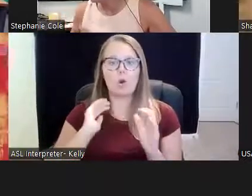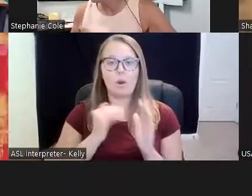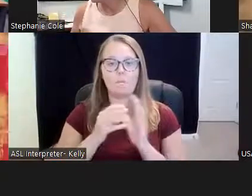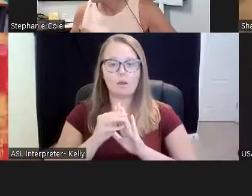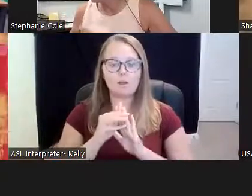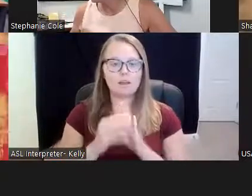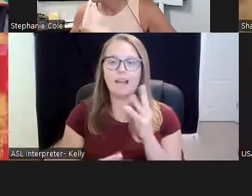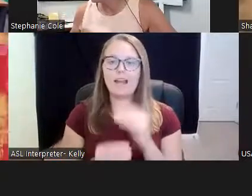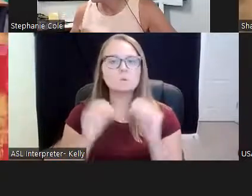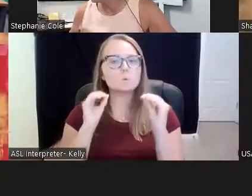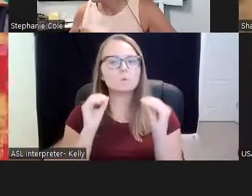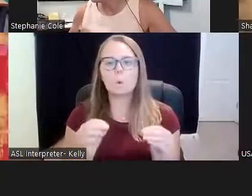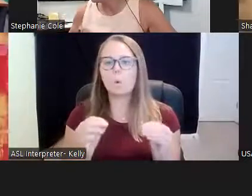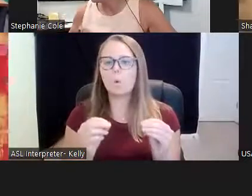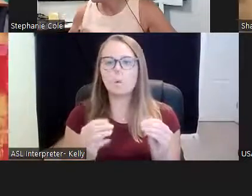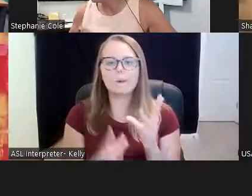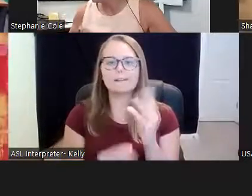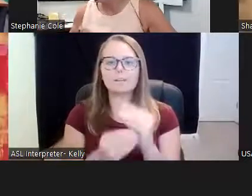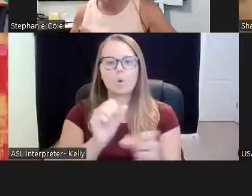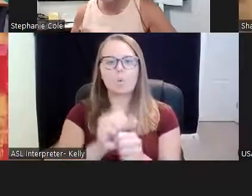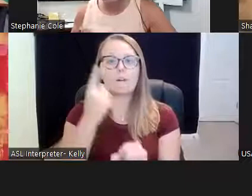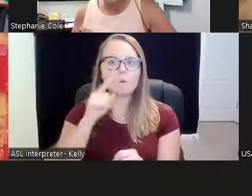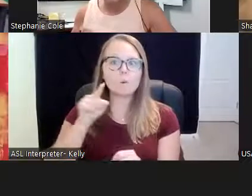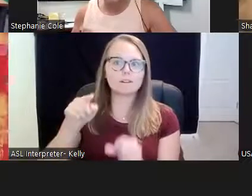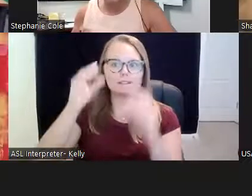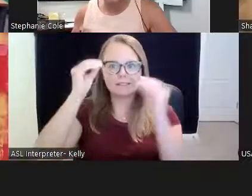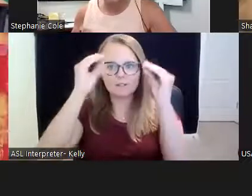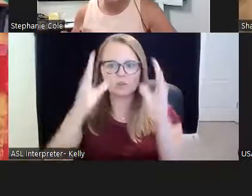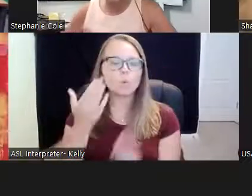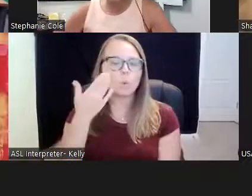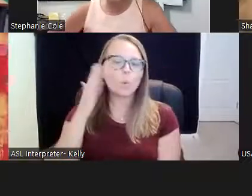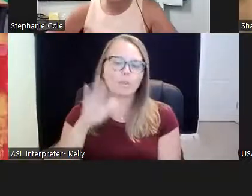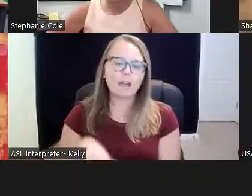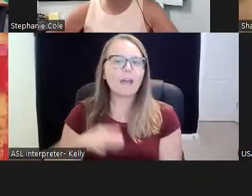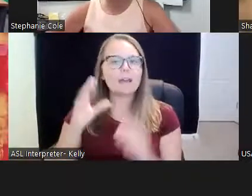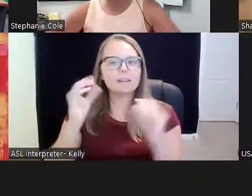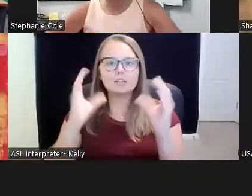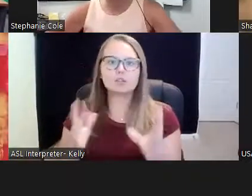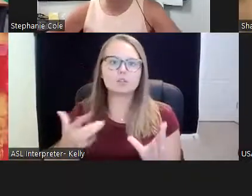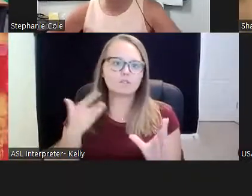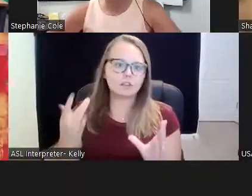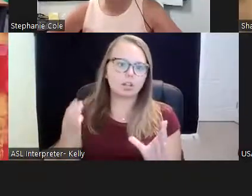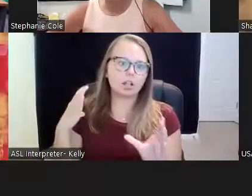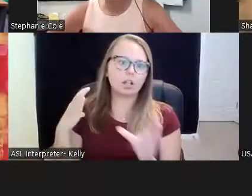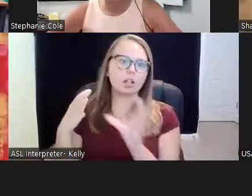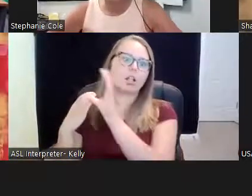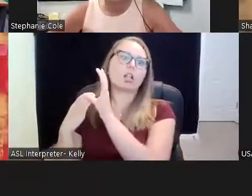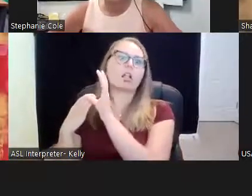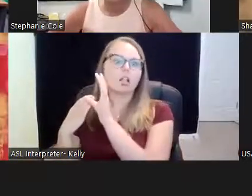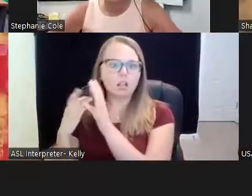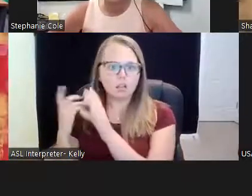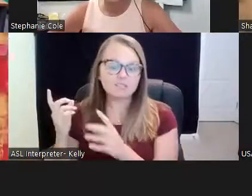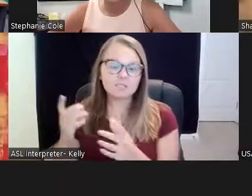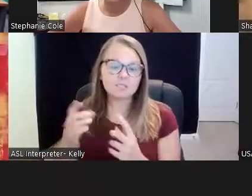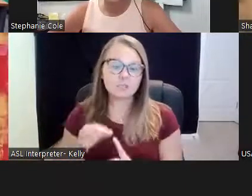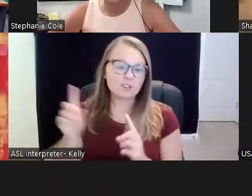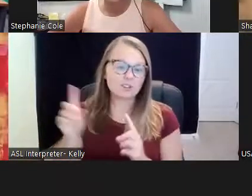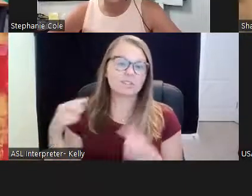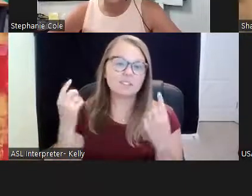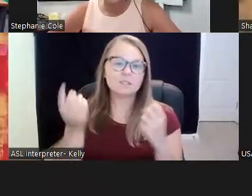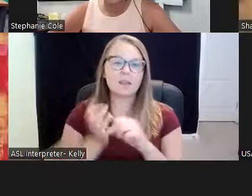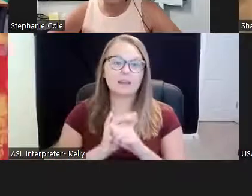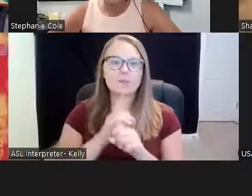no additional work for teachers. We all know that teachers feel overburdened, especially since the pandemic, and this is so helpful for